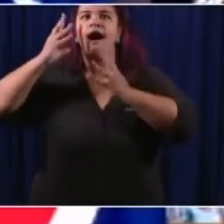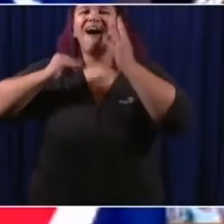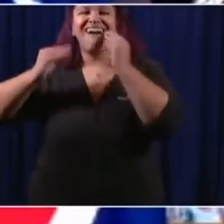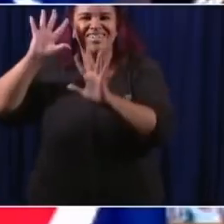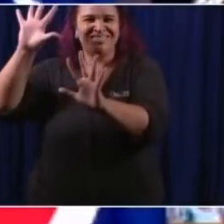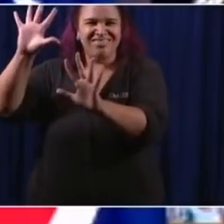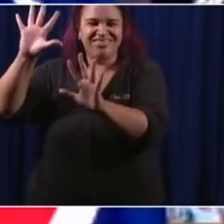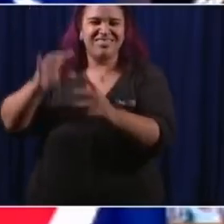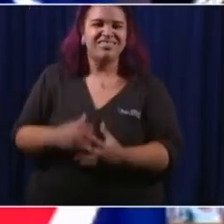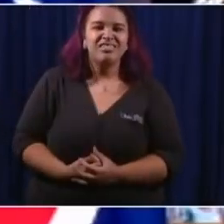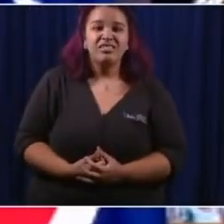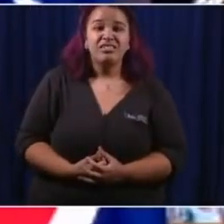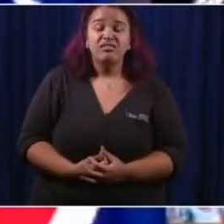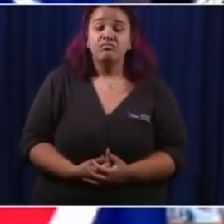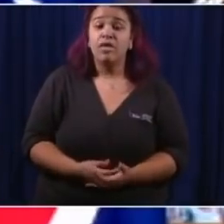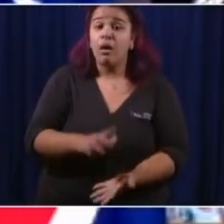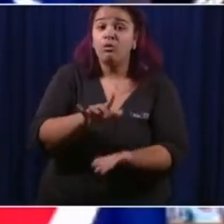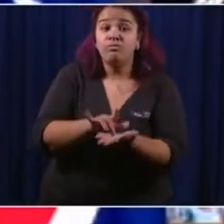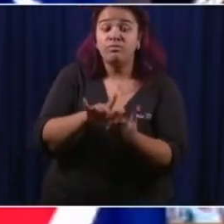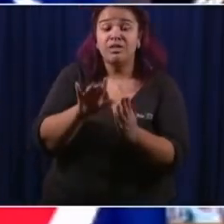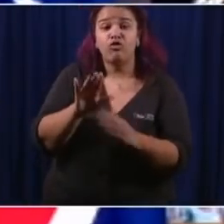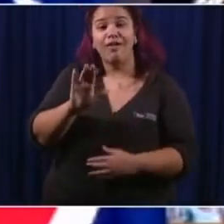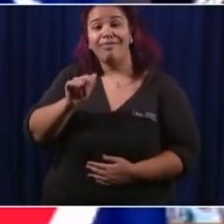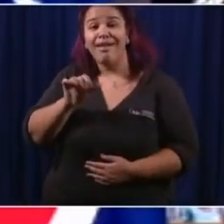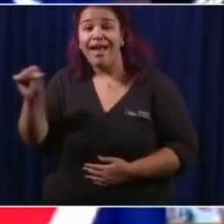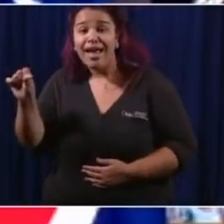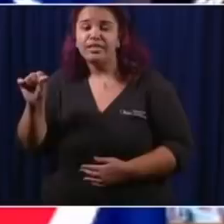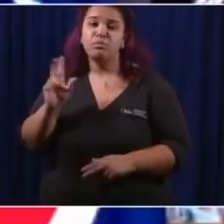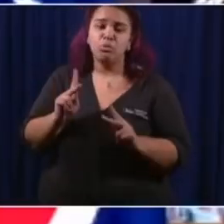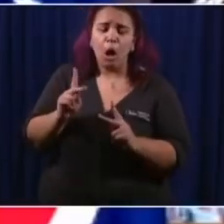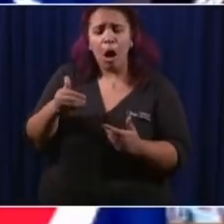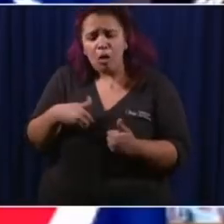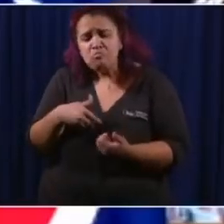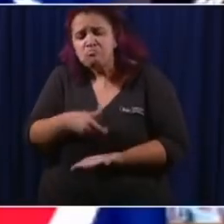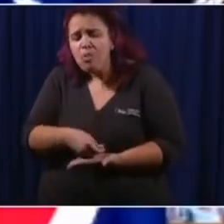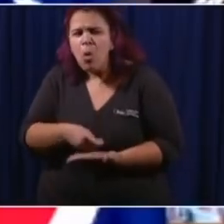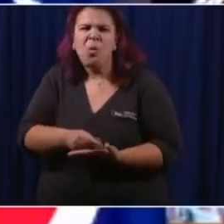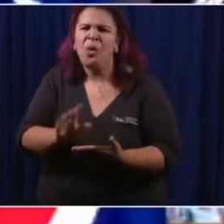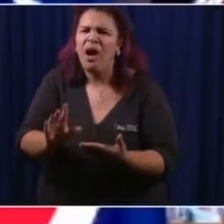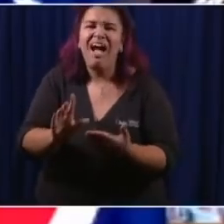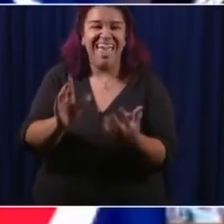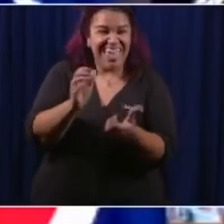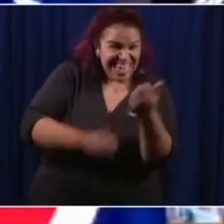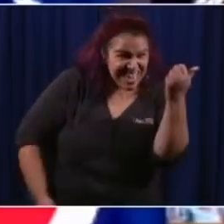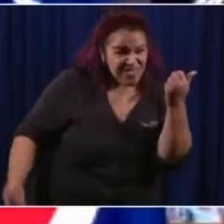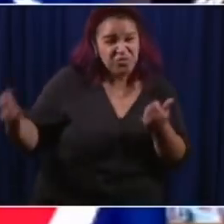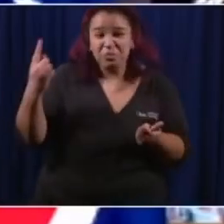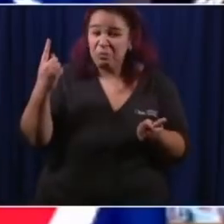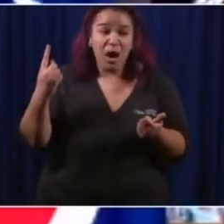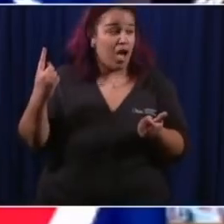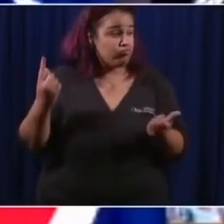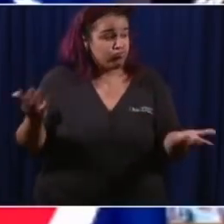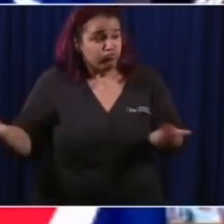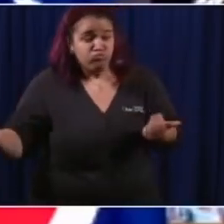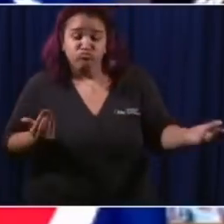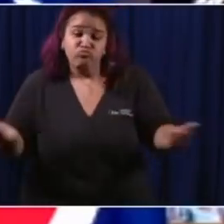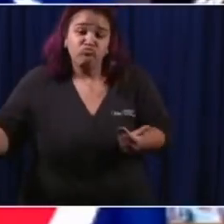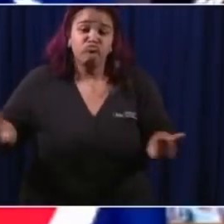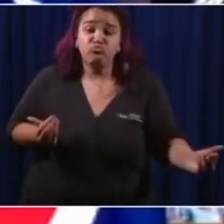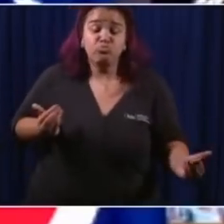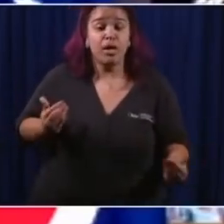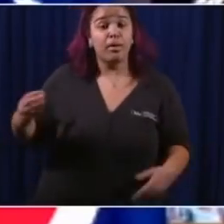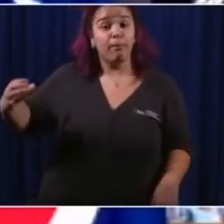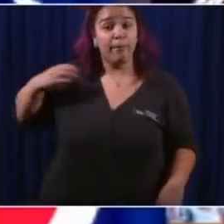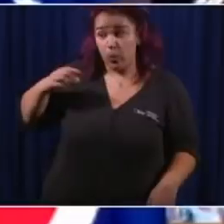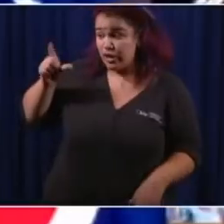because that's what it takes to have a vibrant economy. We need everybody in the game. Employers need talent. We need to keep upskilling people. That's why we